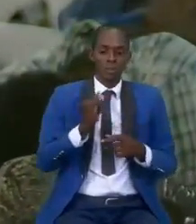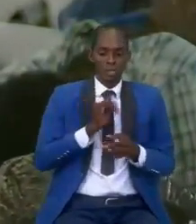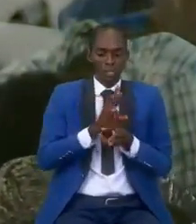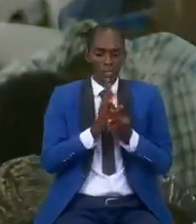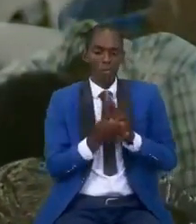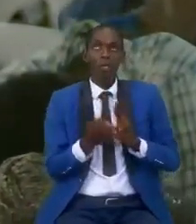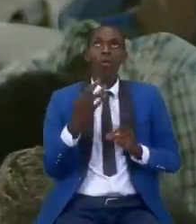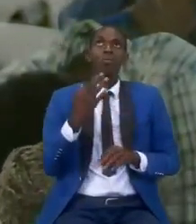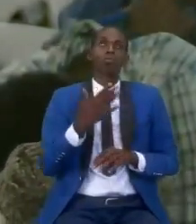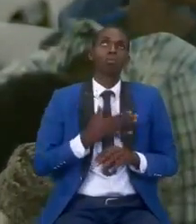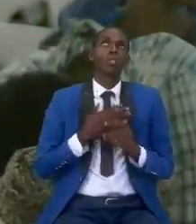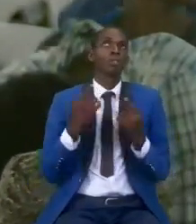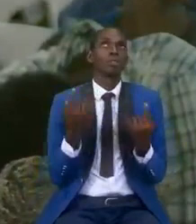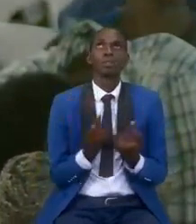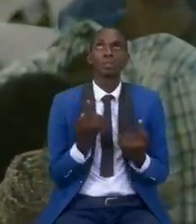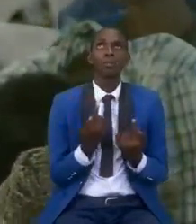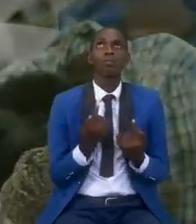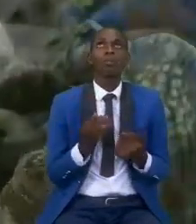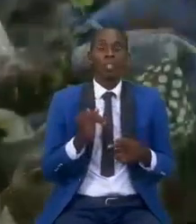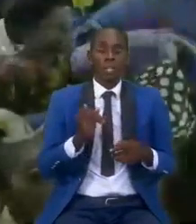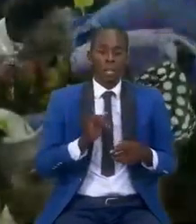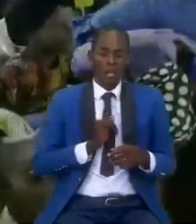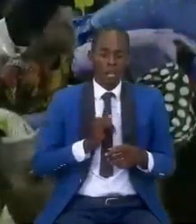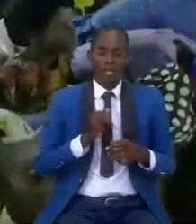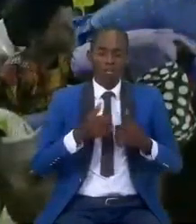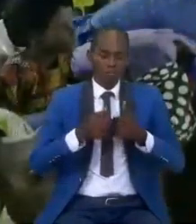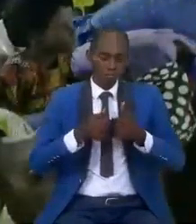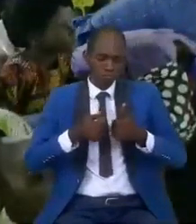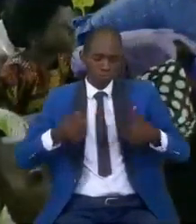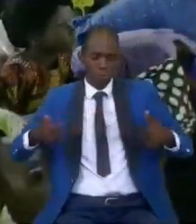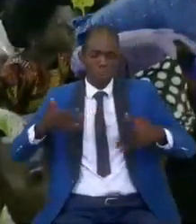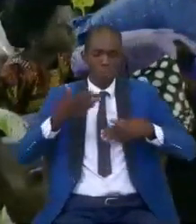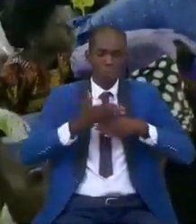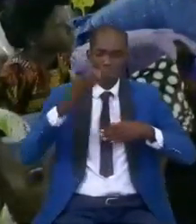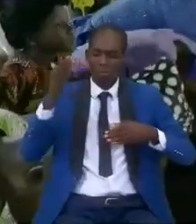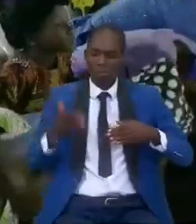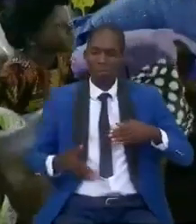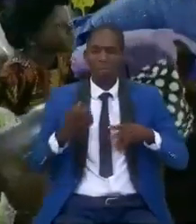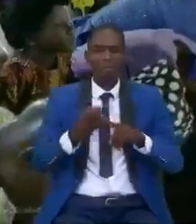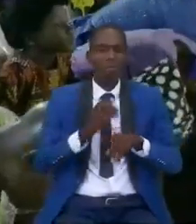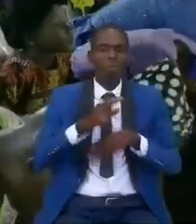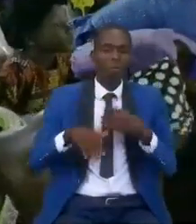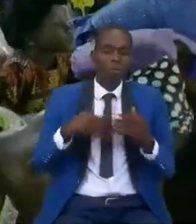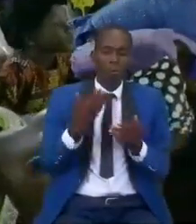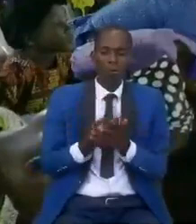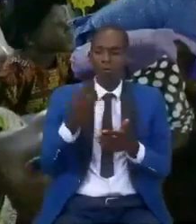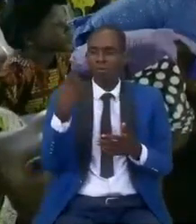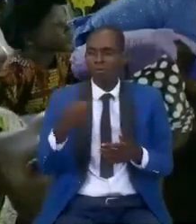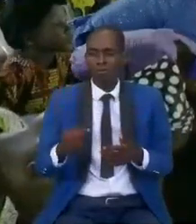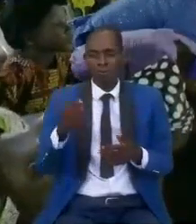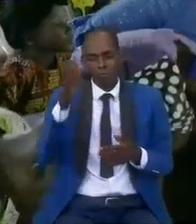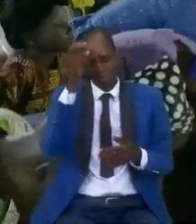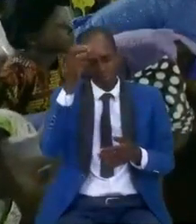with all the sources and the agents of sinfulness. And I want the life of Christ